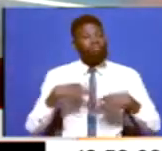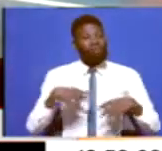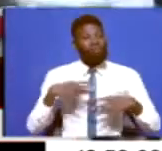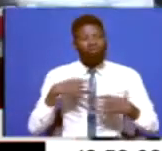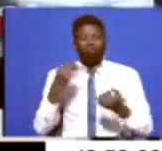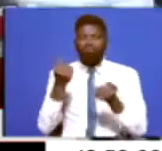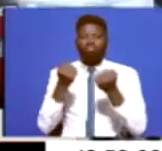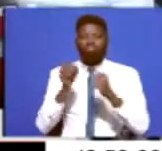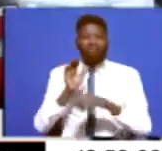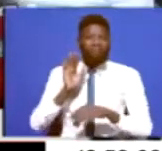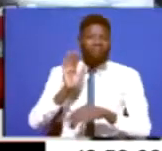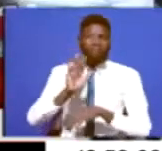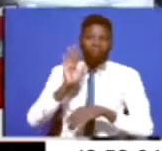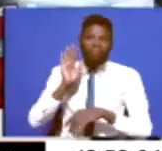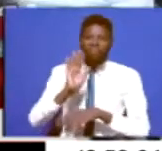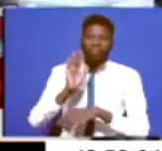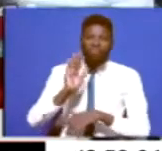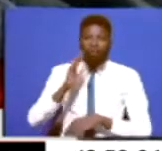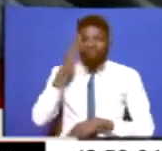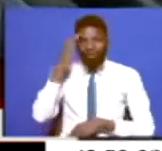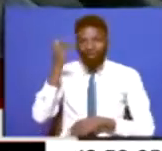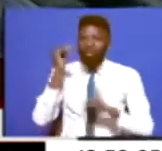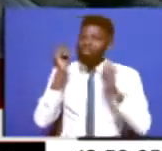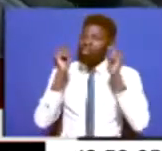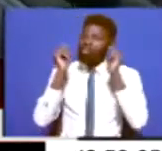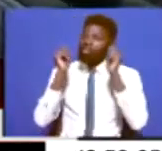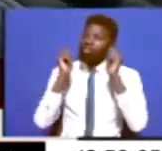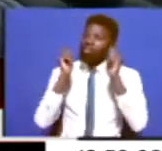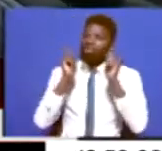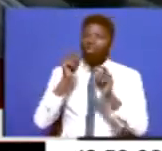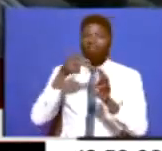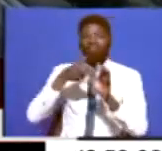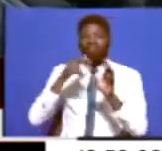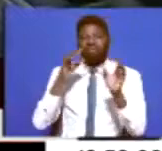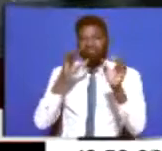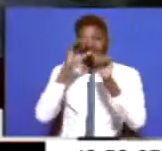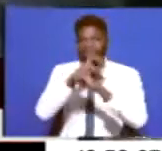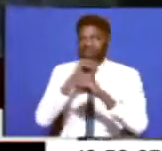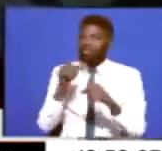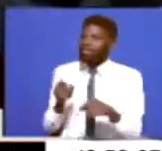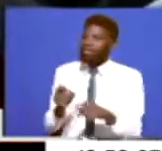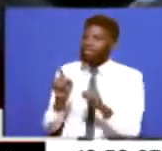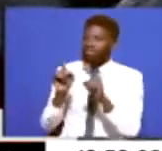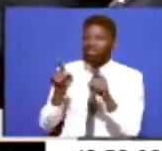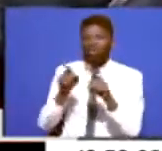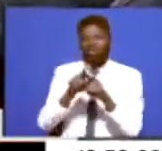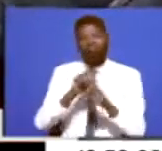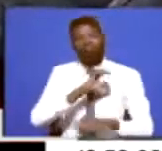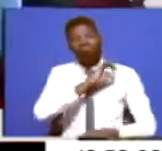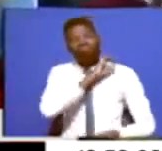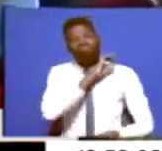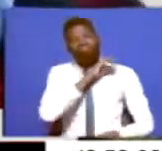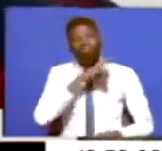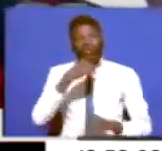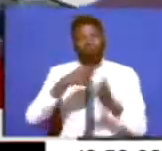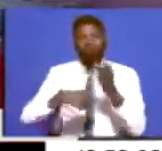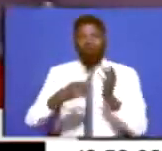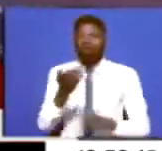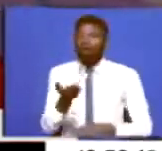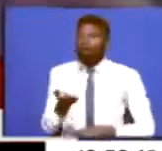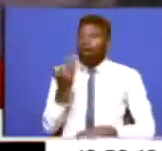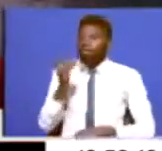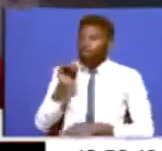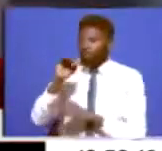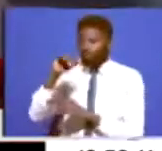of the shortage were seen as they marveled at hiking their charges. The motorists called on the government to intervene